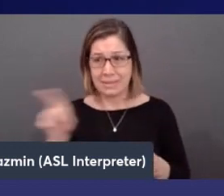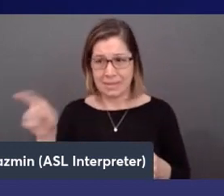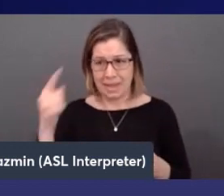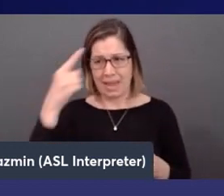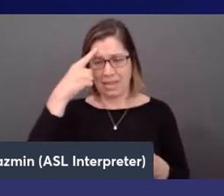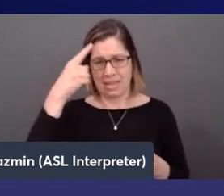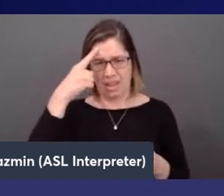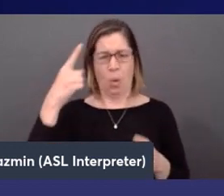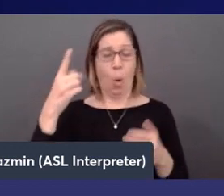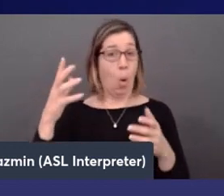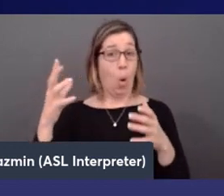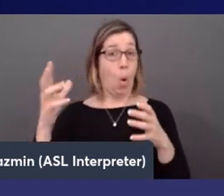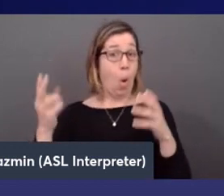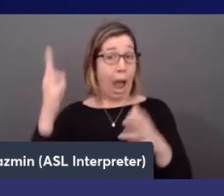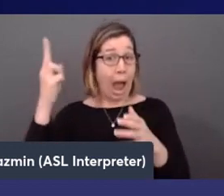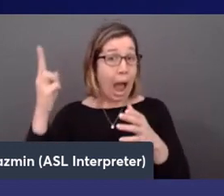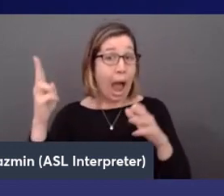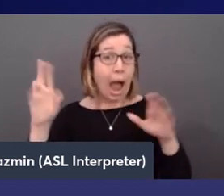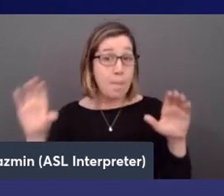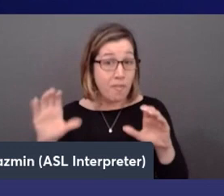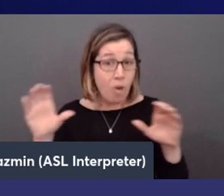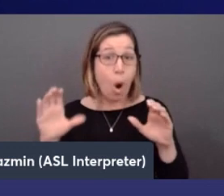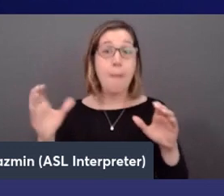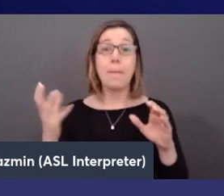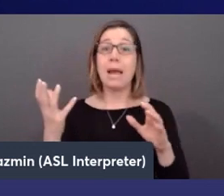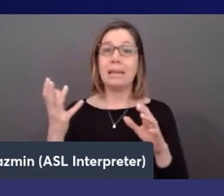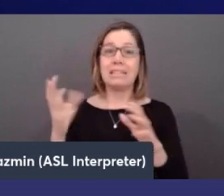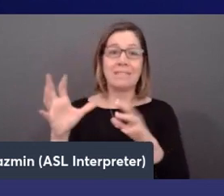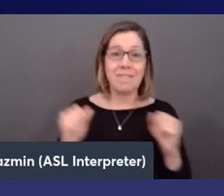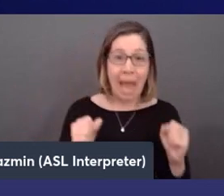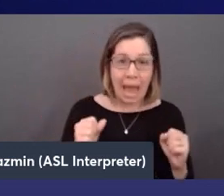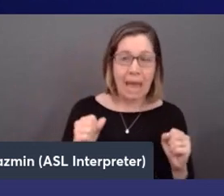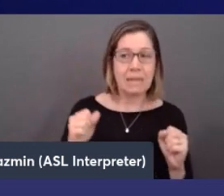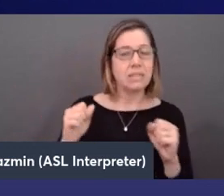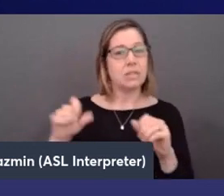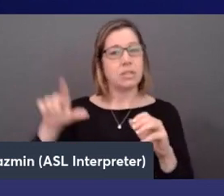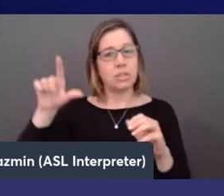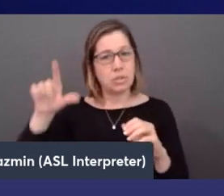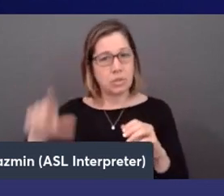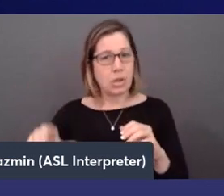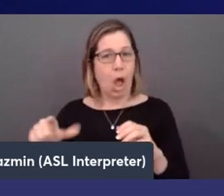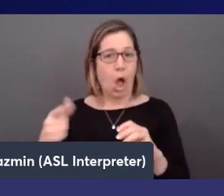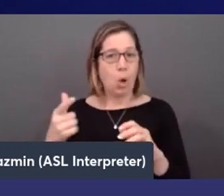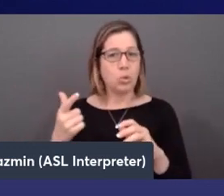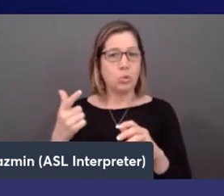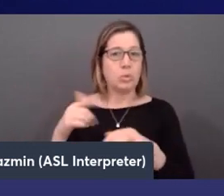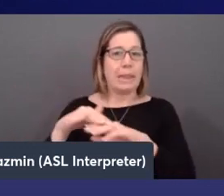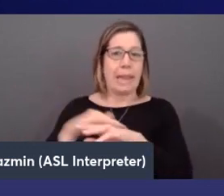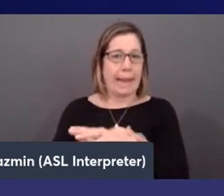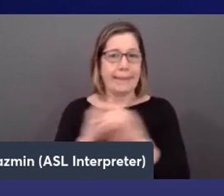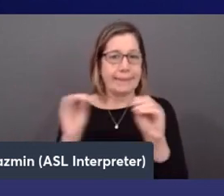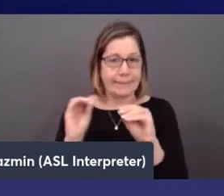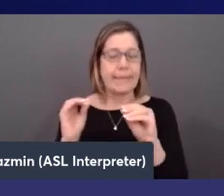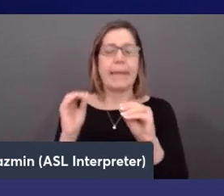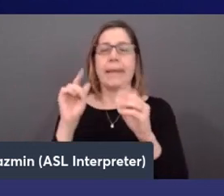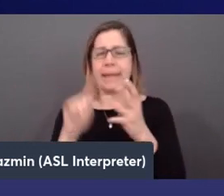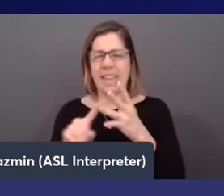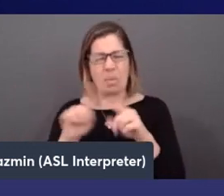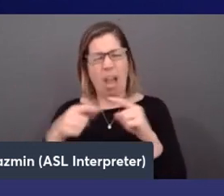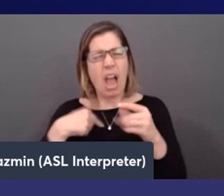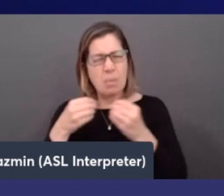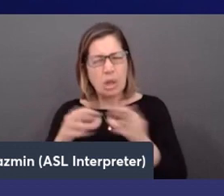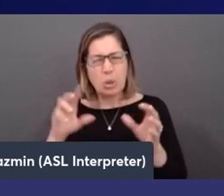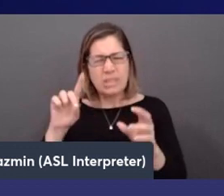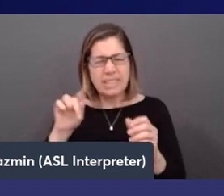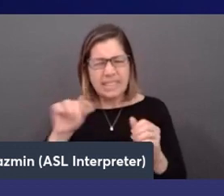very fast, low latency, but I'm going to lose data potentially if something happens to the machine it's running on because it's all running in memory. Machine